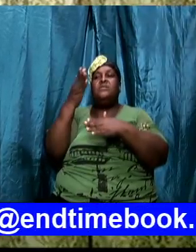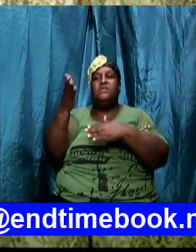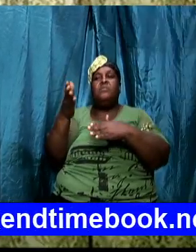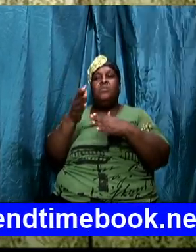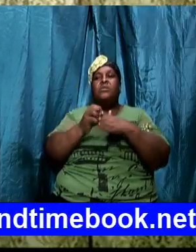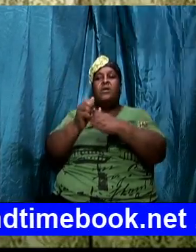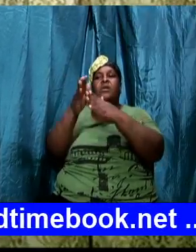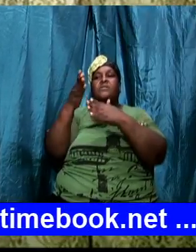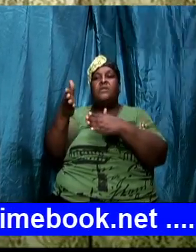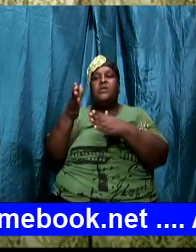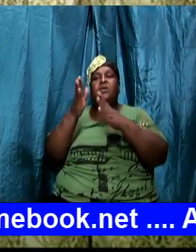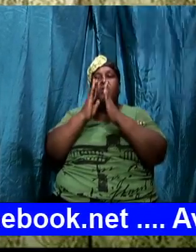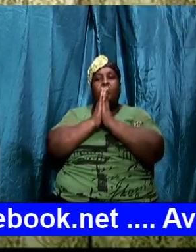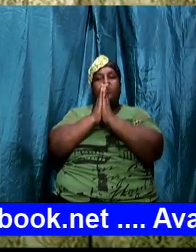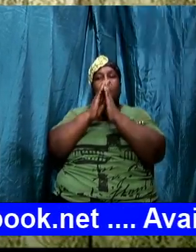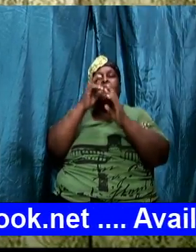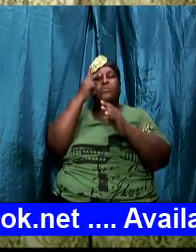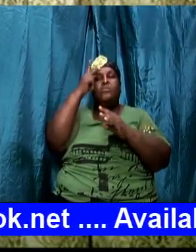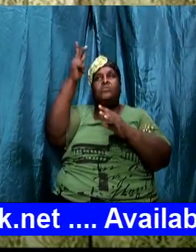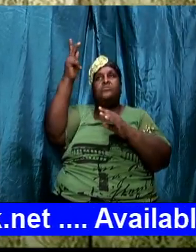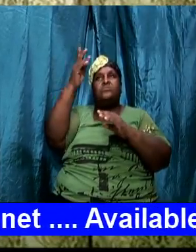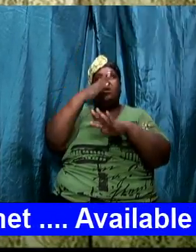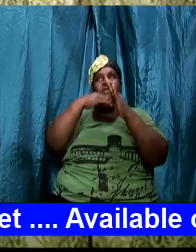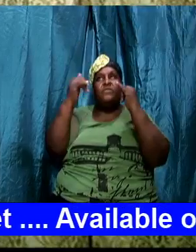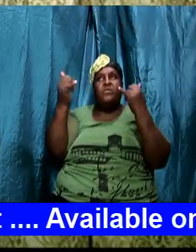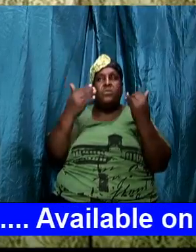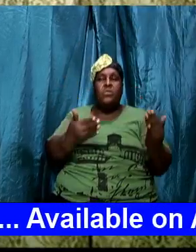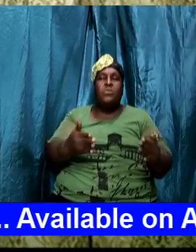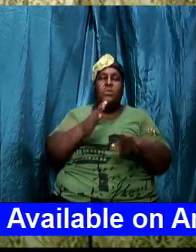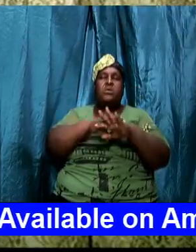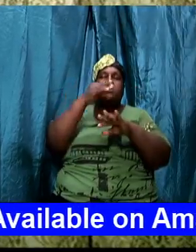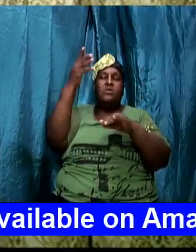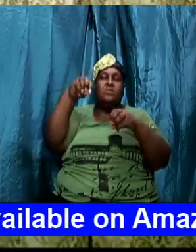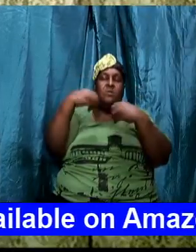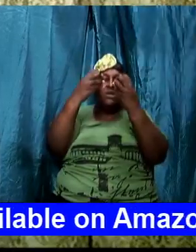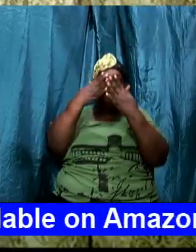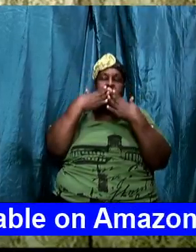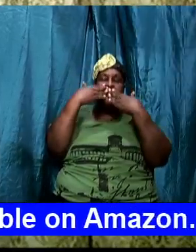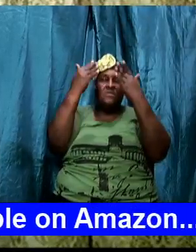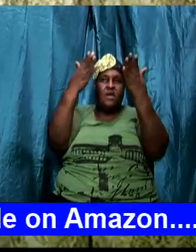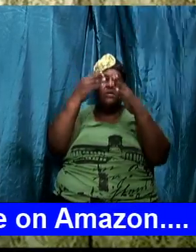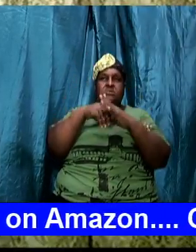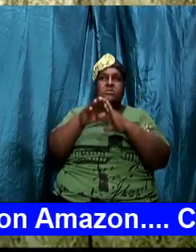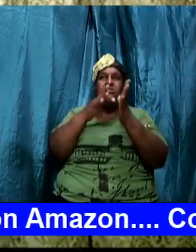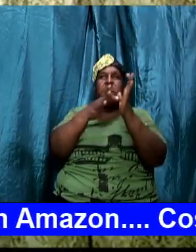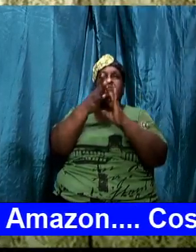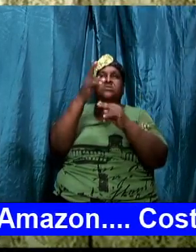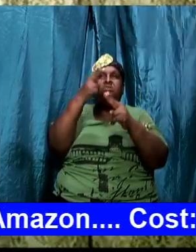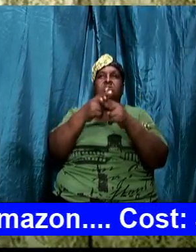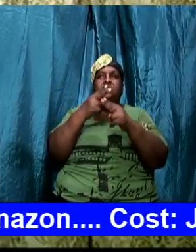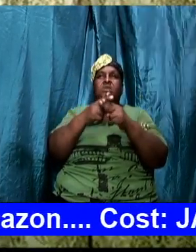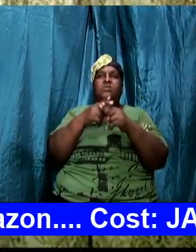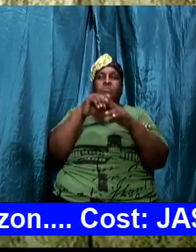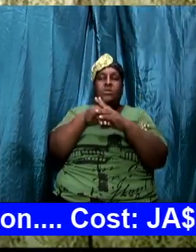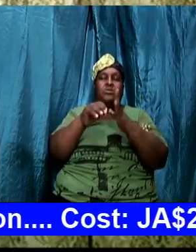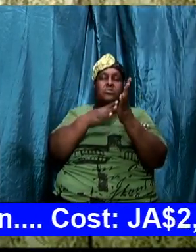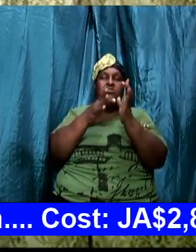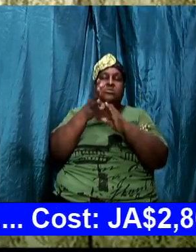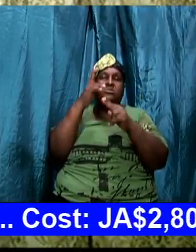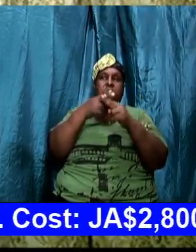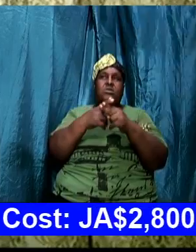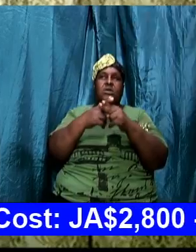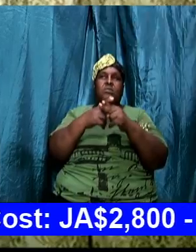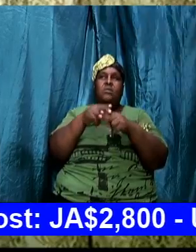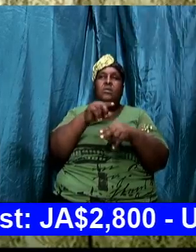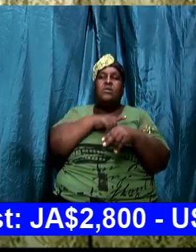we pray. We look to heaven. We wait upon you. We give you thanks in Jesus' name. In Jesus' name,